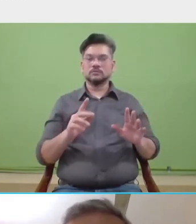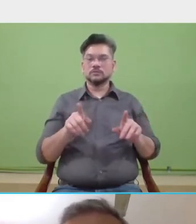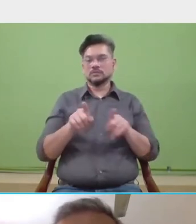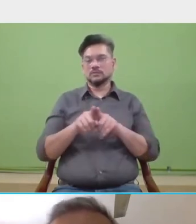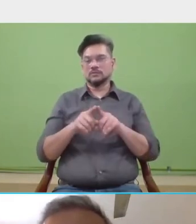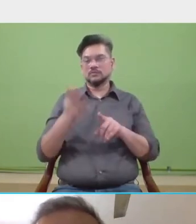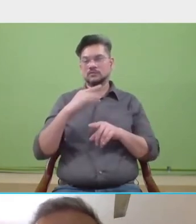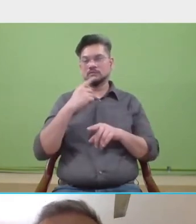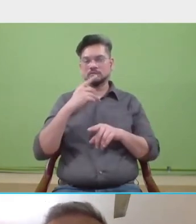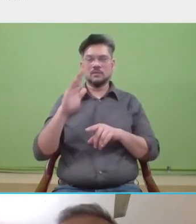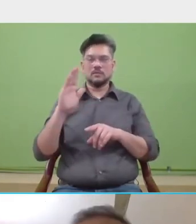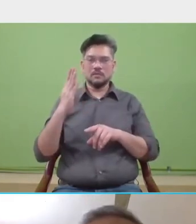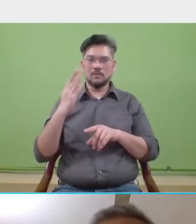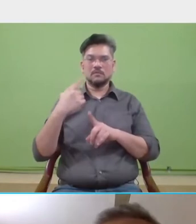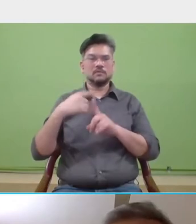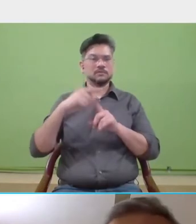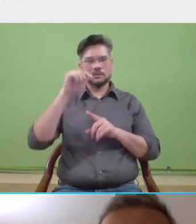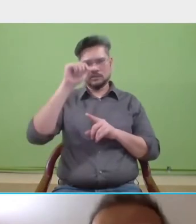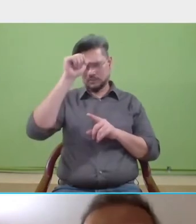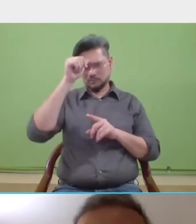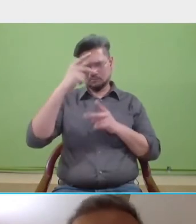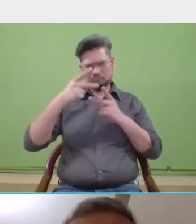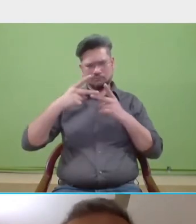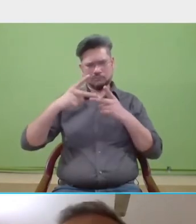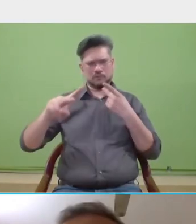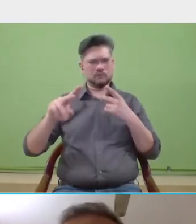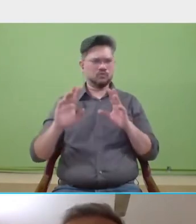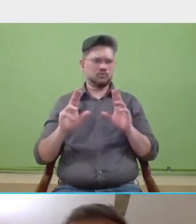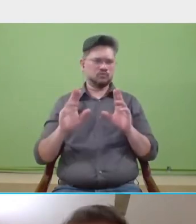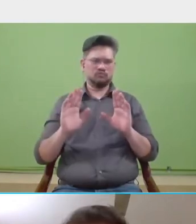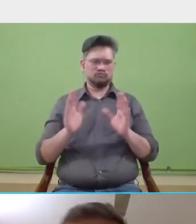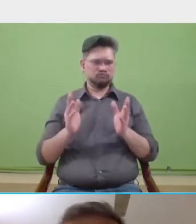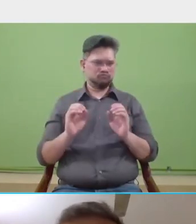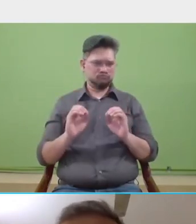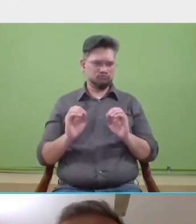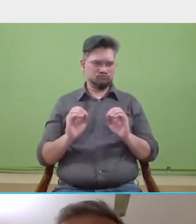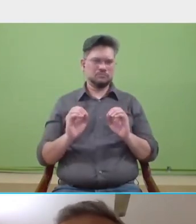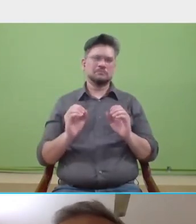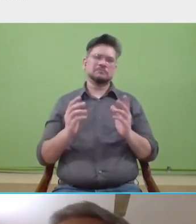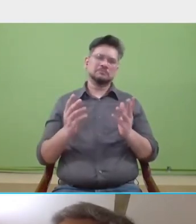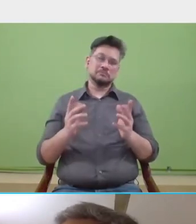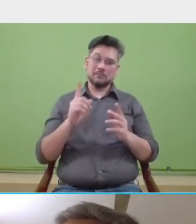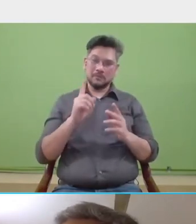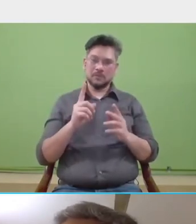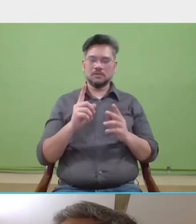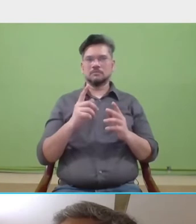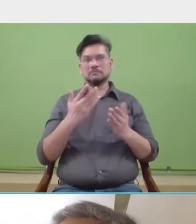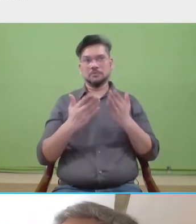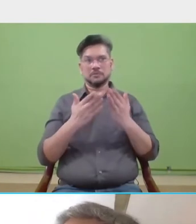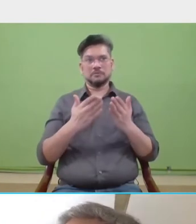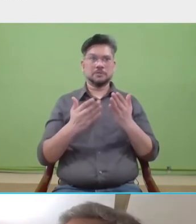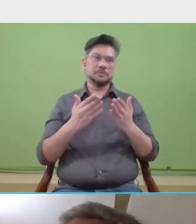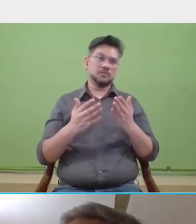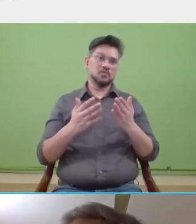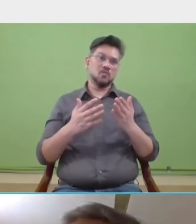uh in fact uh we would say all languages and that's the sort of